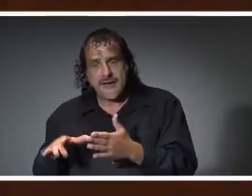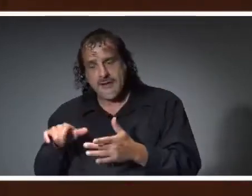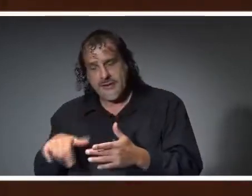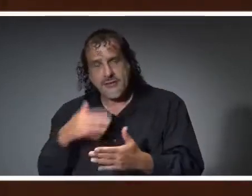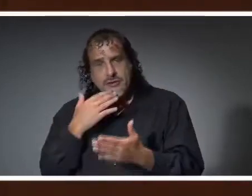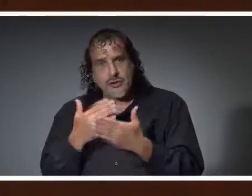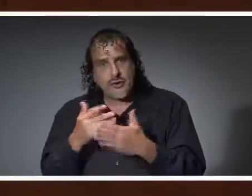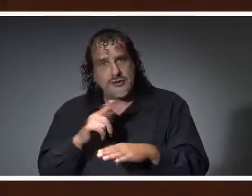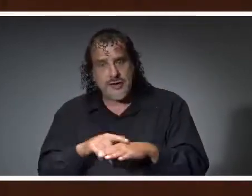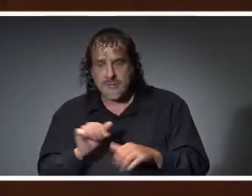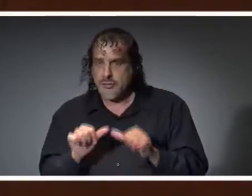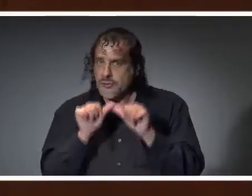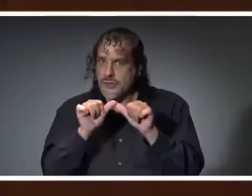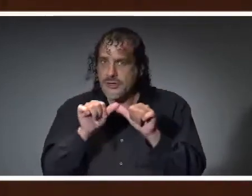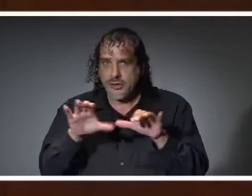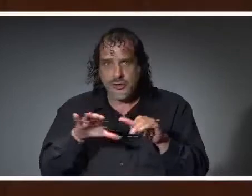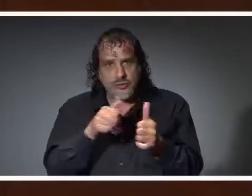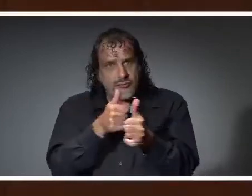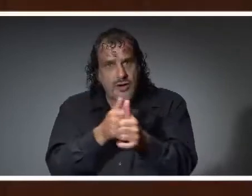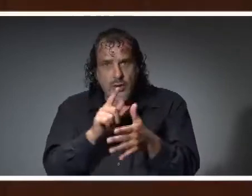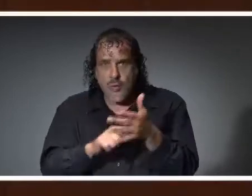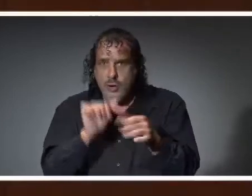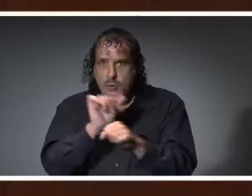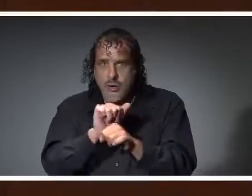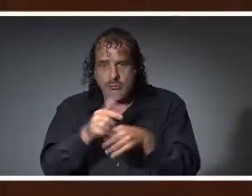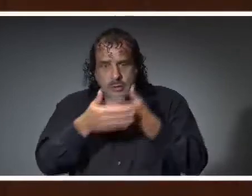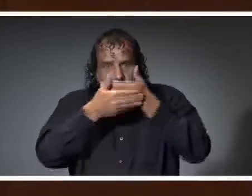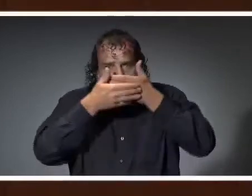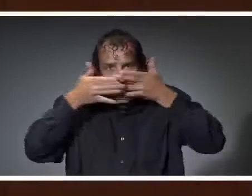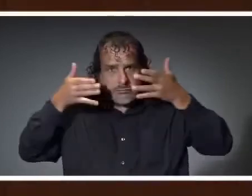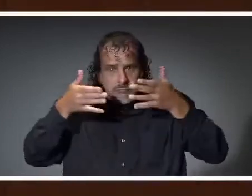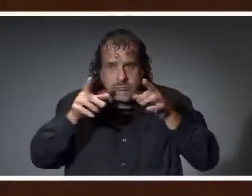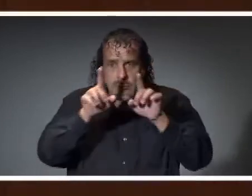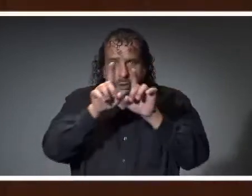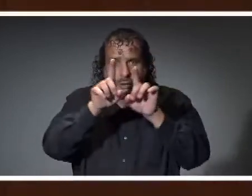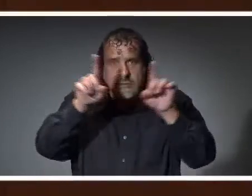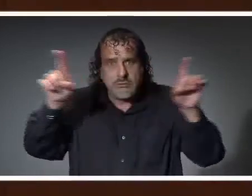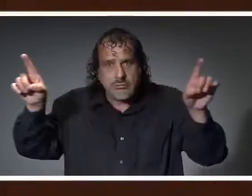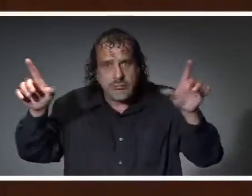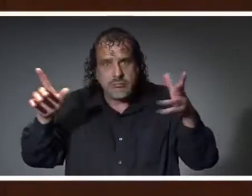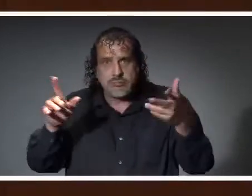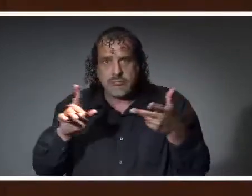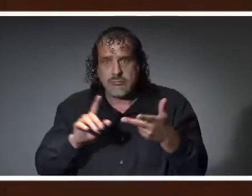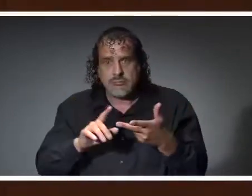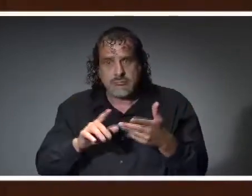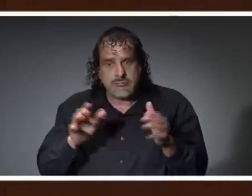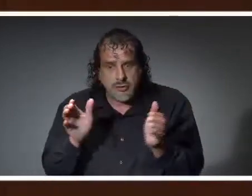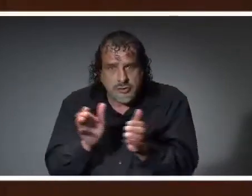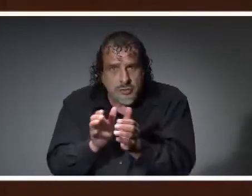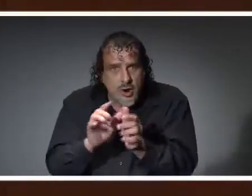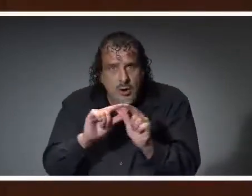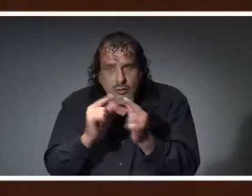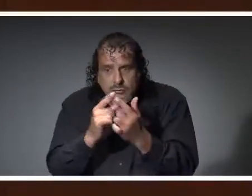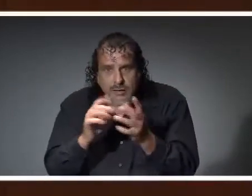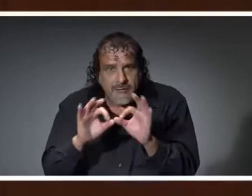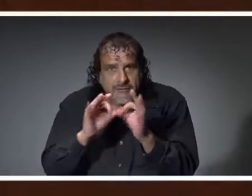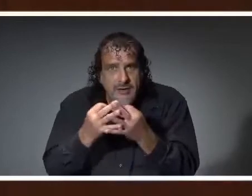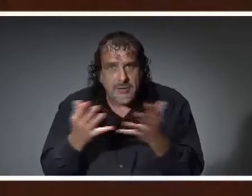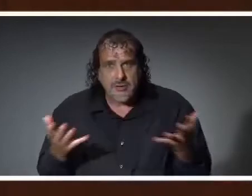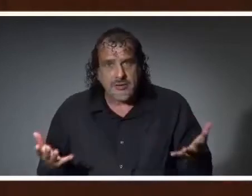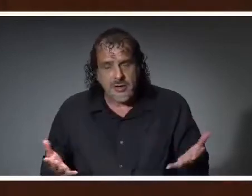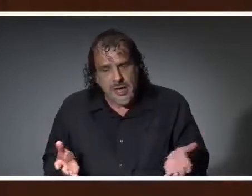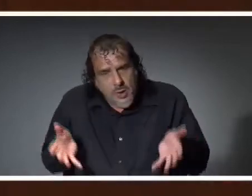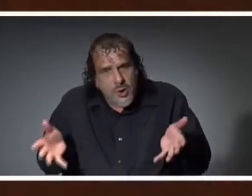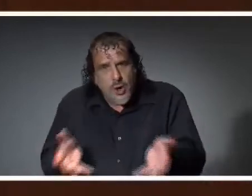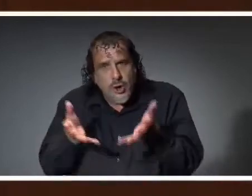to do those simple things that we know work. Wear a mask, stay 6 feet at minimum from other folks, small groups only, and would just like to really